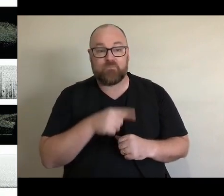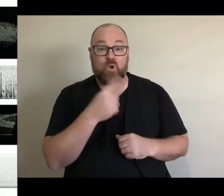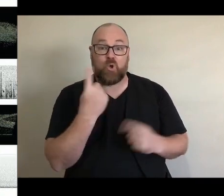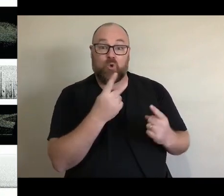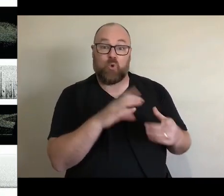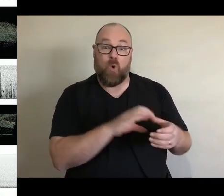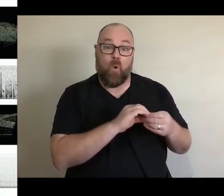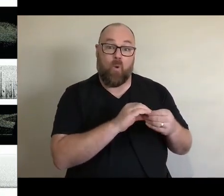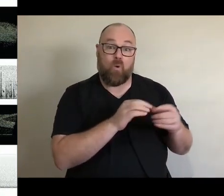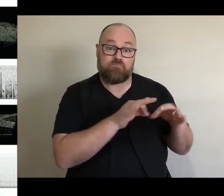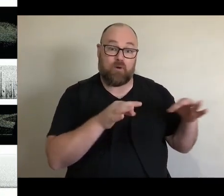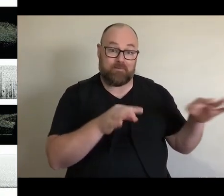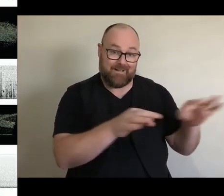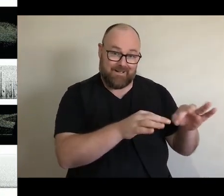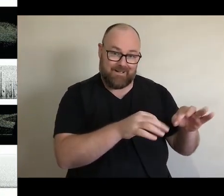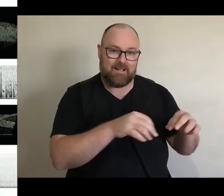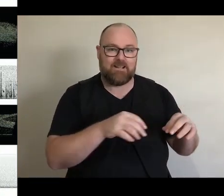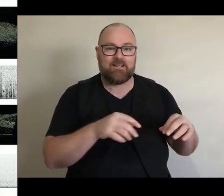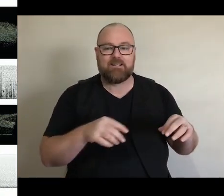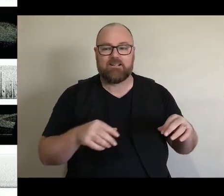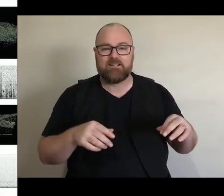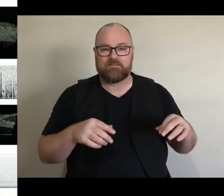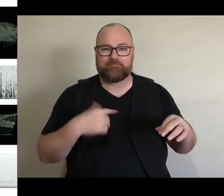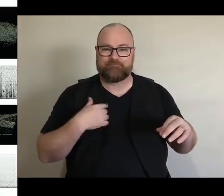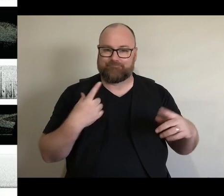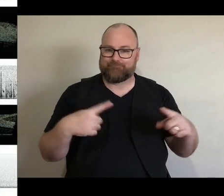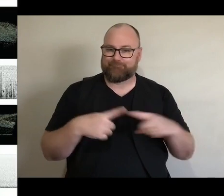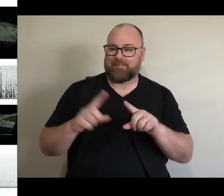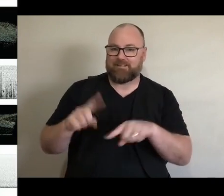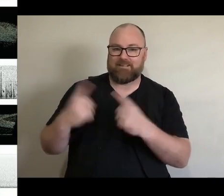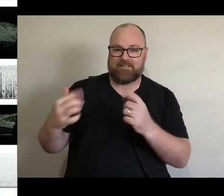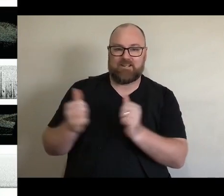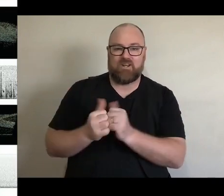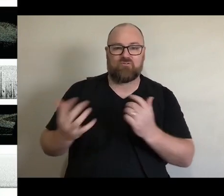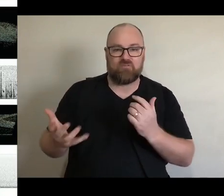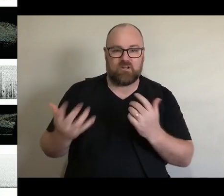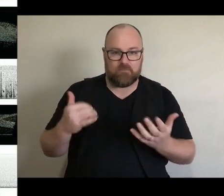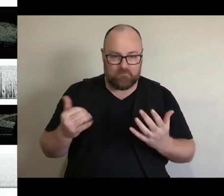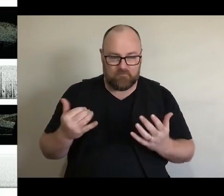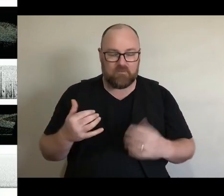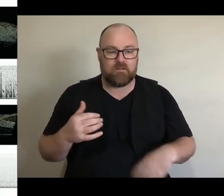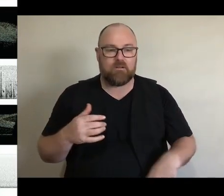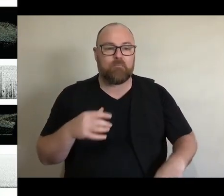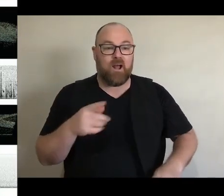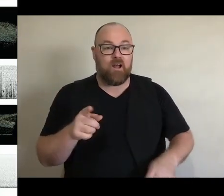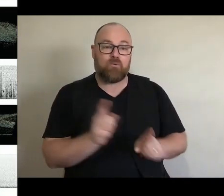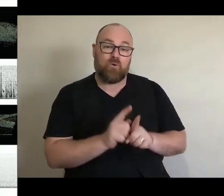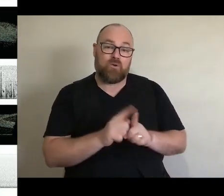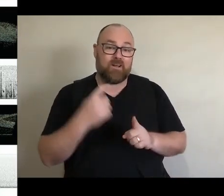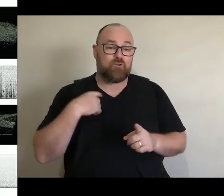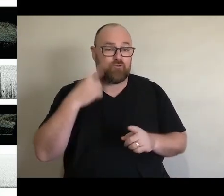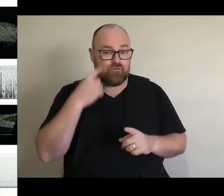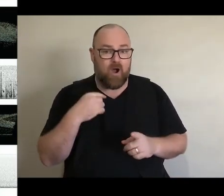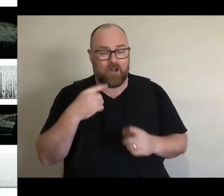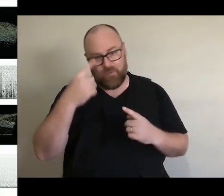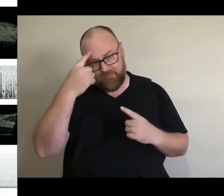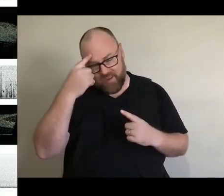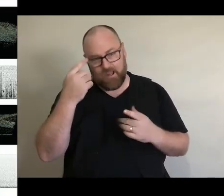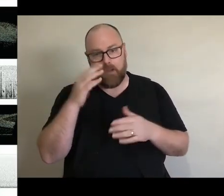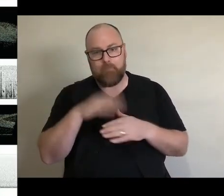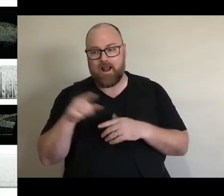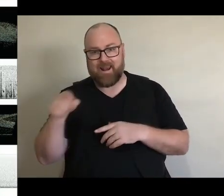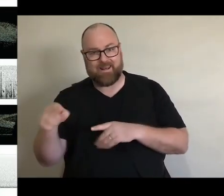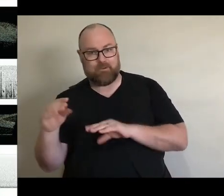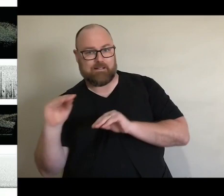particular community would see as safe or helpful, right? So it's also trying to think about opportunities to engage in education around these